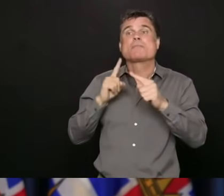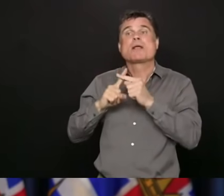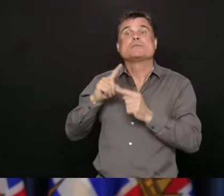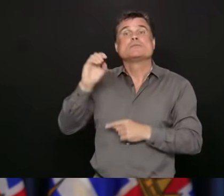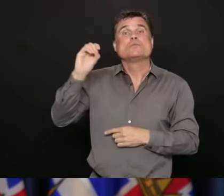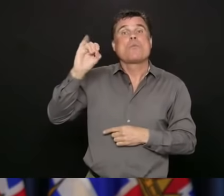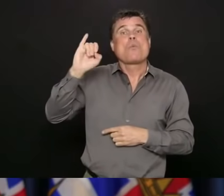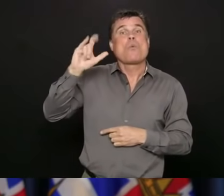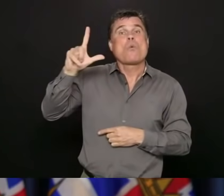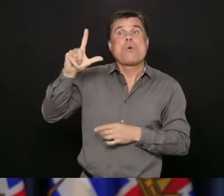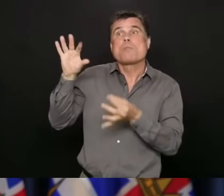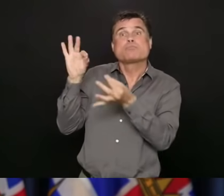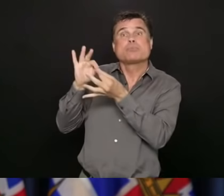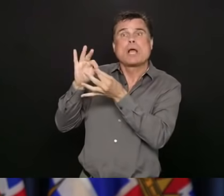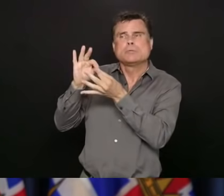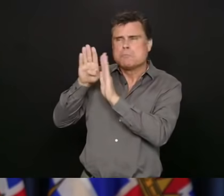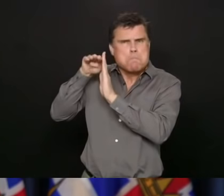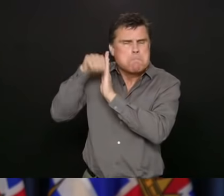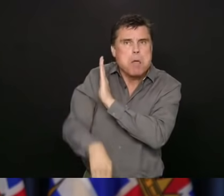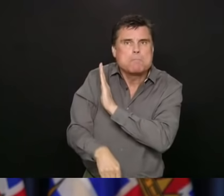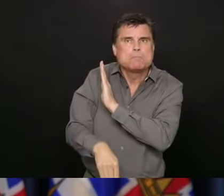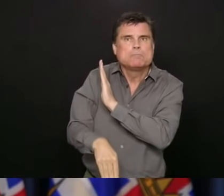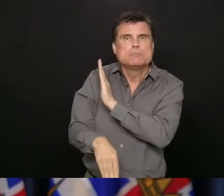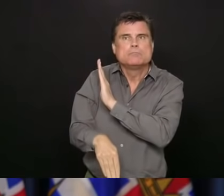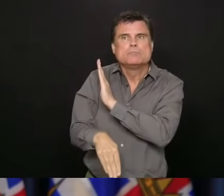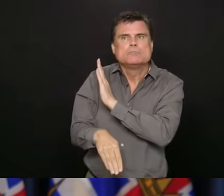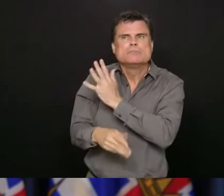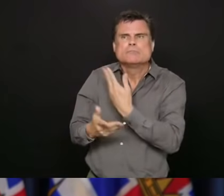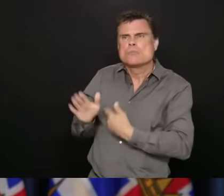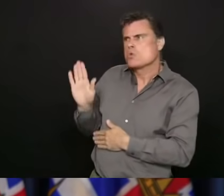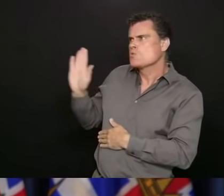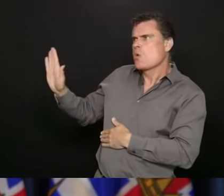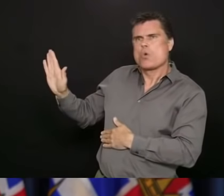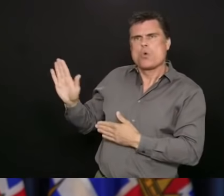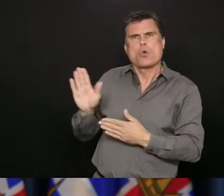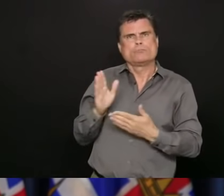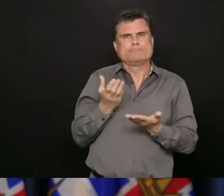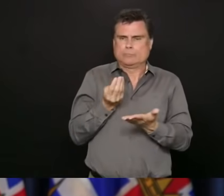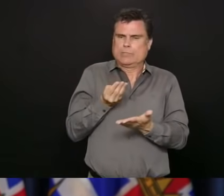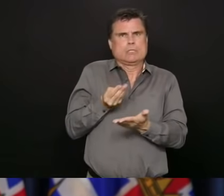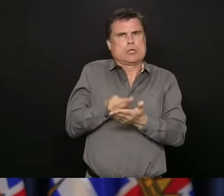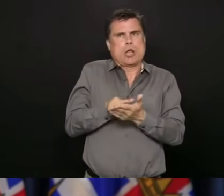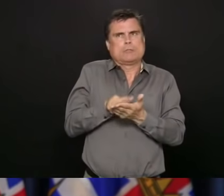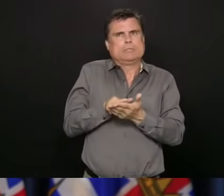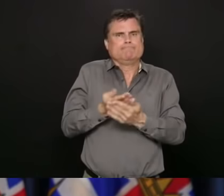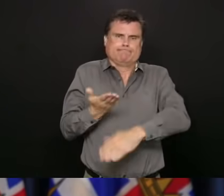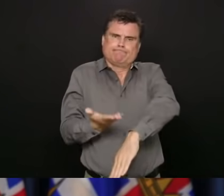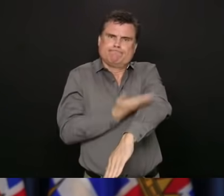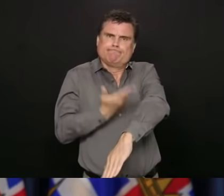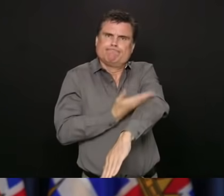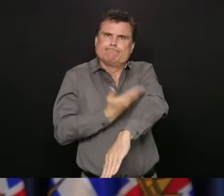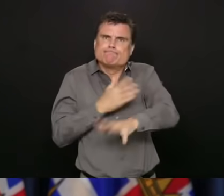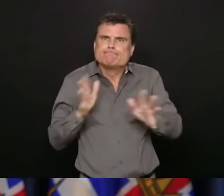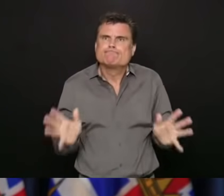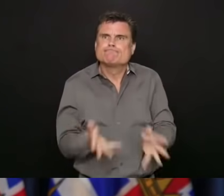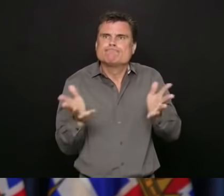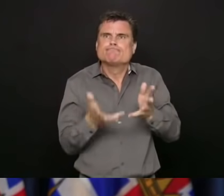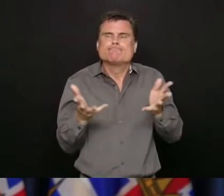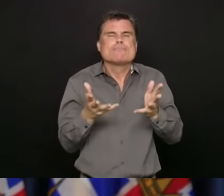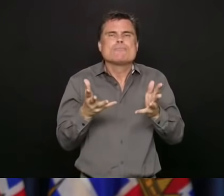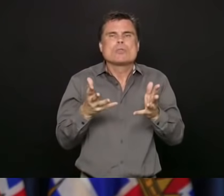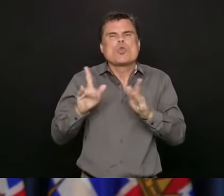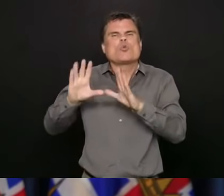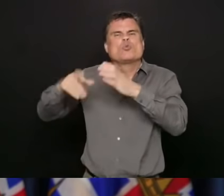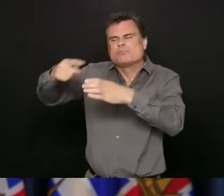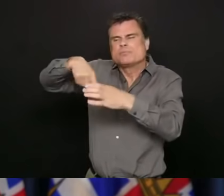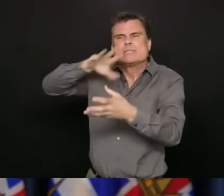much can your economic recovery task force, how much of the economy can it actually recover given those outside forces? Well,